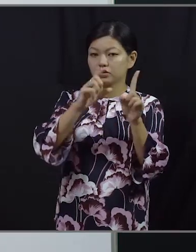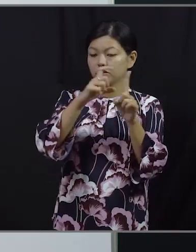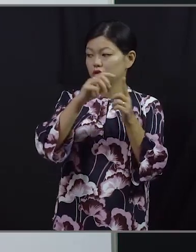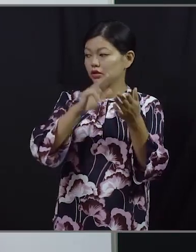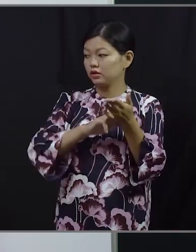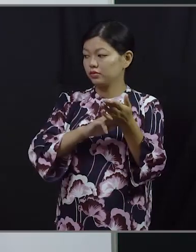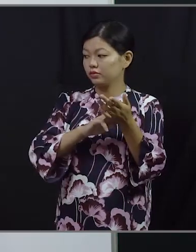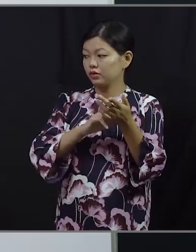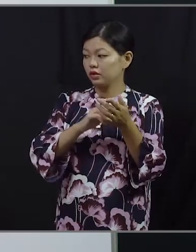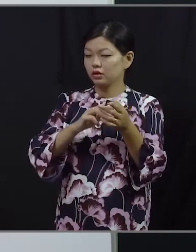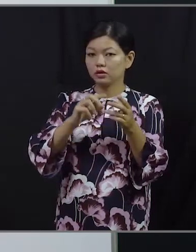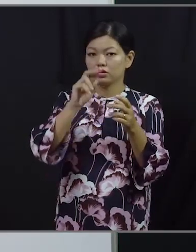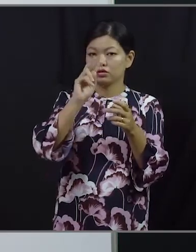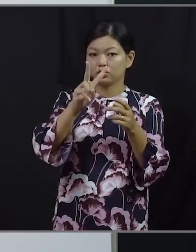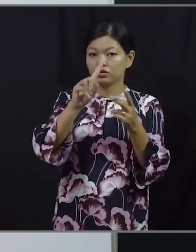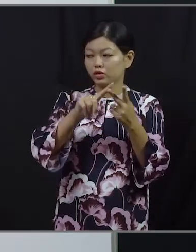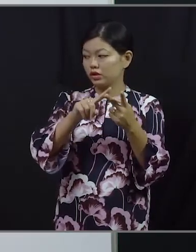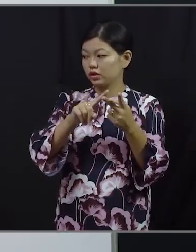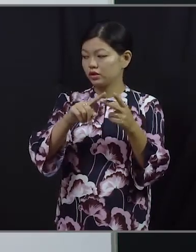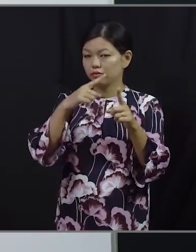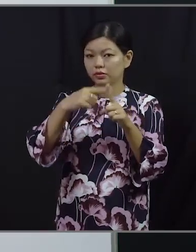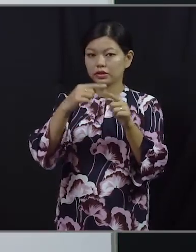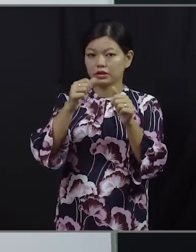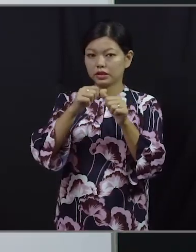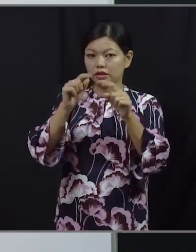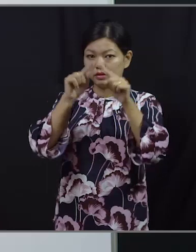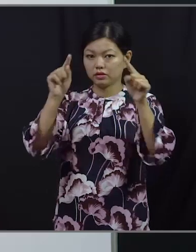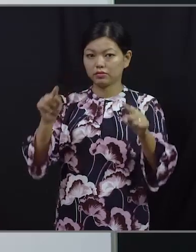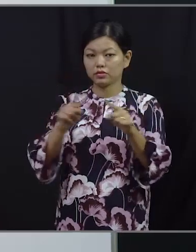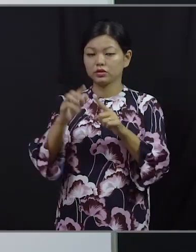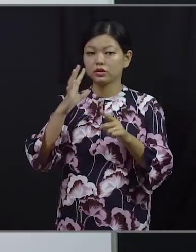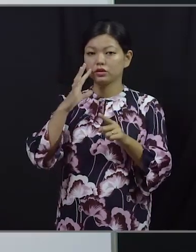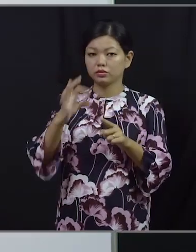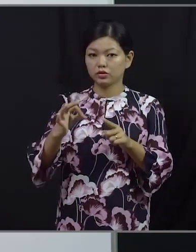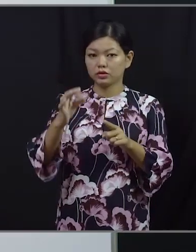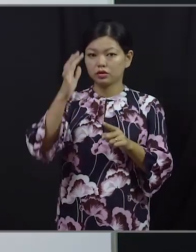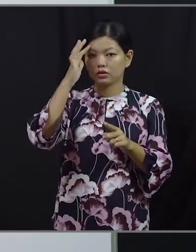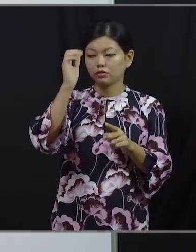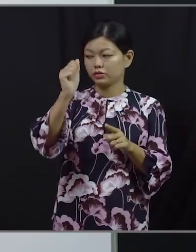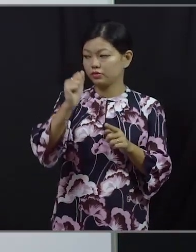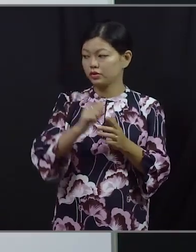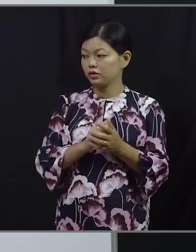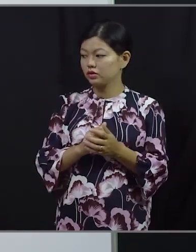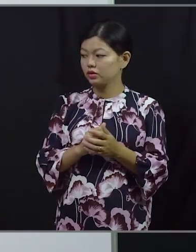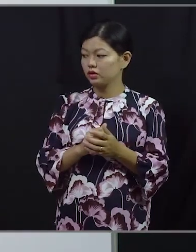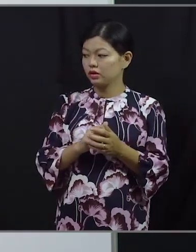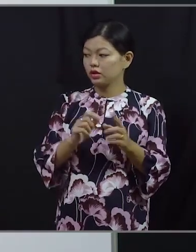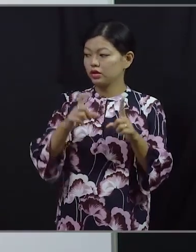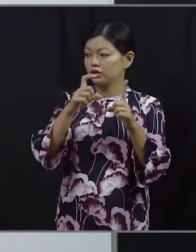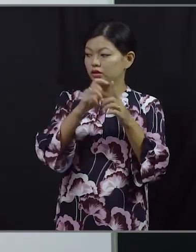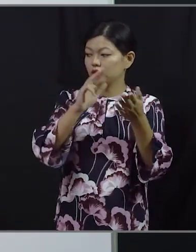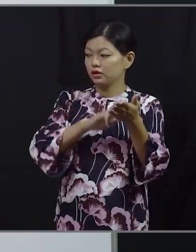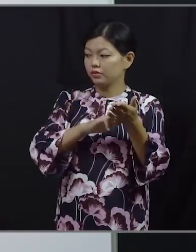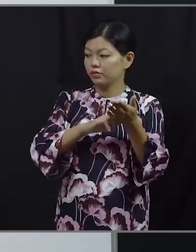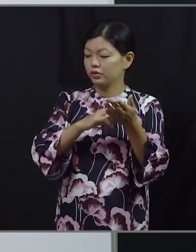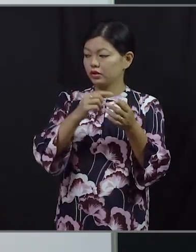this, dm equal to twice I plus a. Okay. And so this angle of incidence in terms of